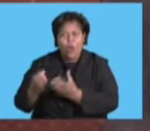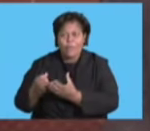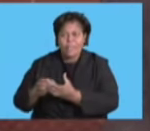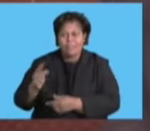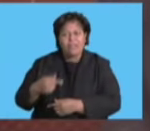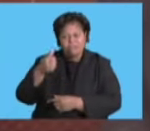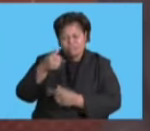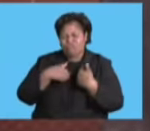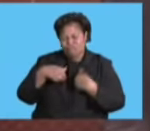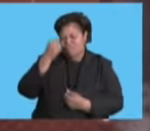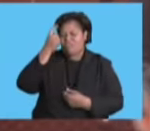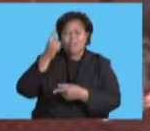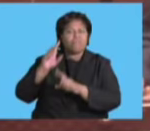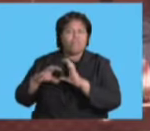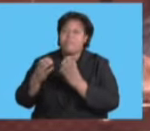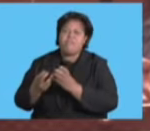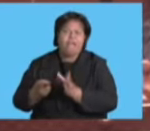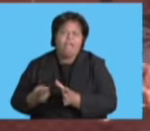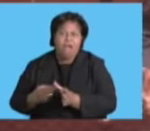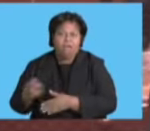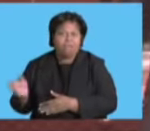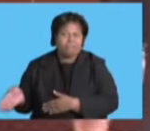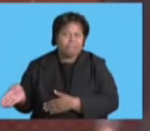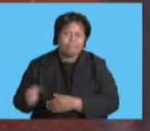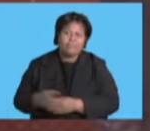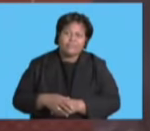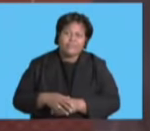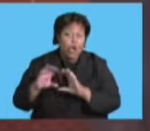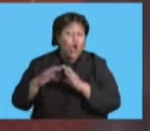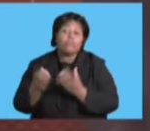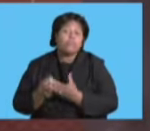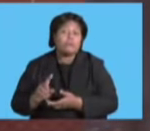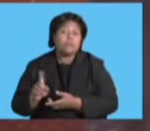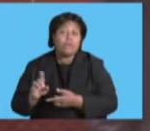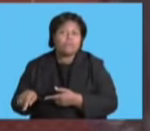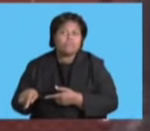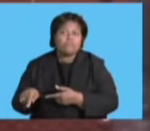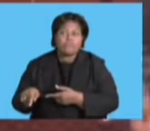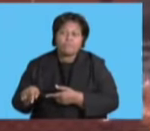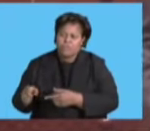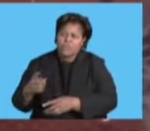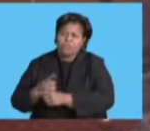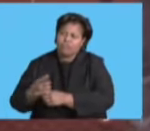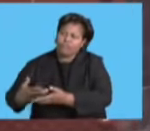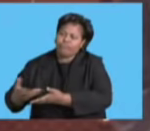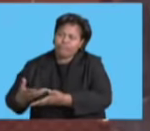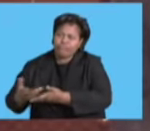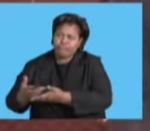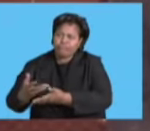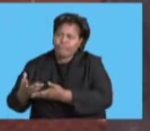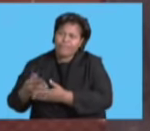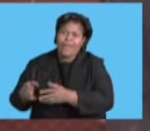operandi. In fact, Mr. Speaker, they have capitulated along party lines in preparing this